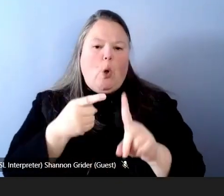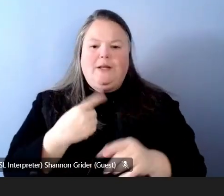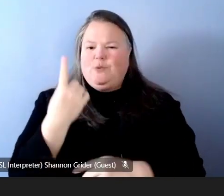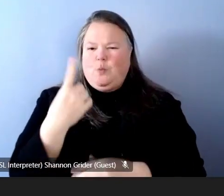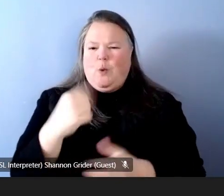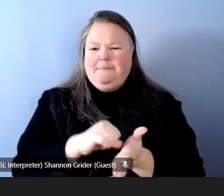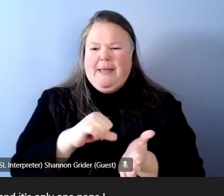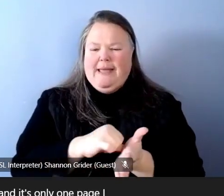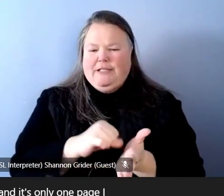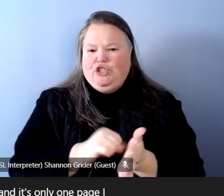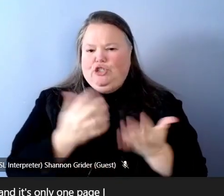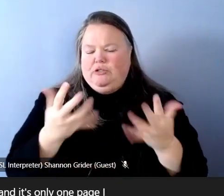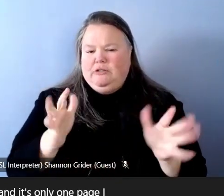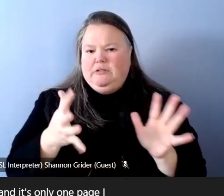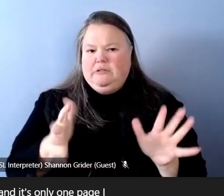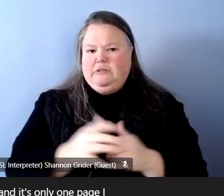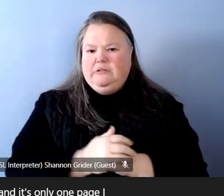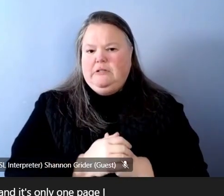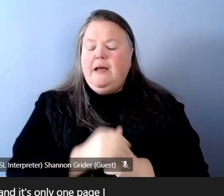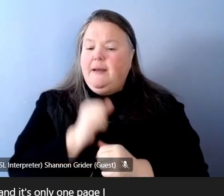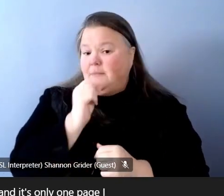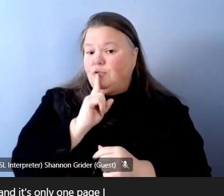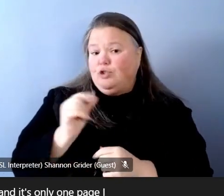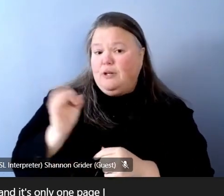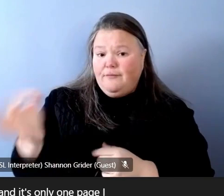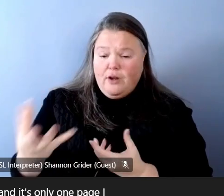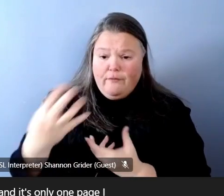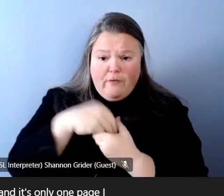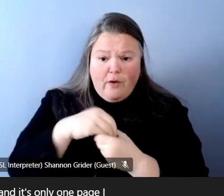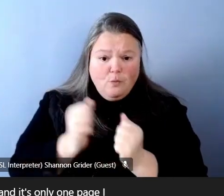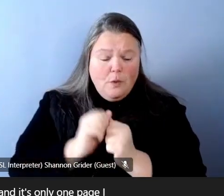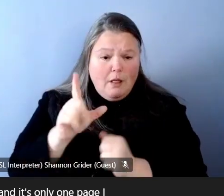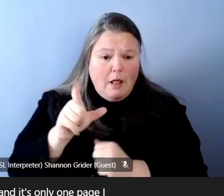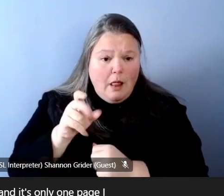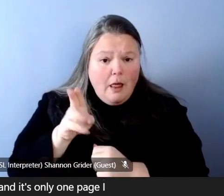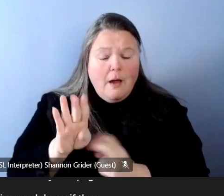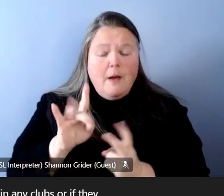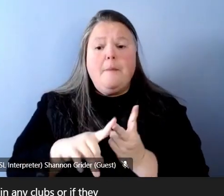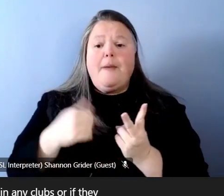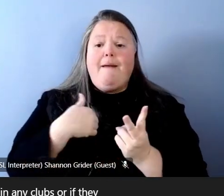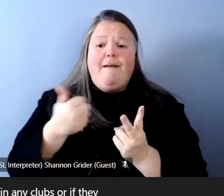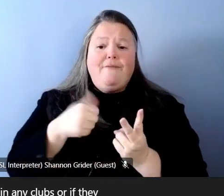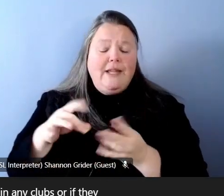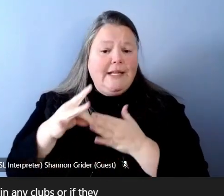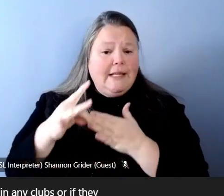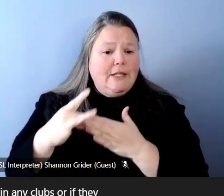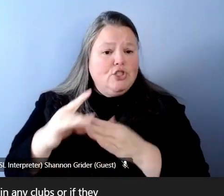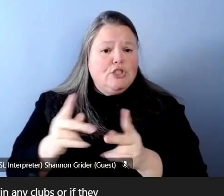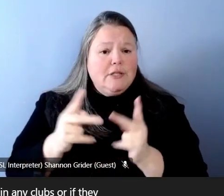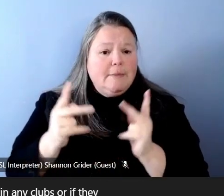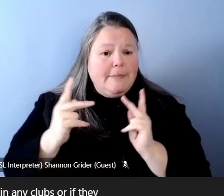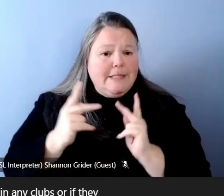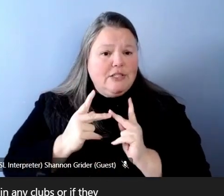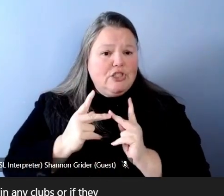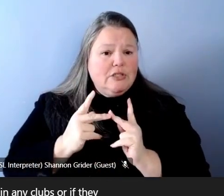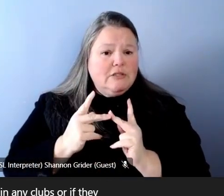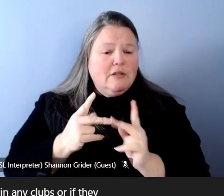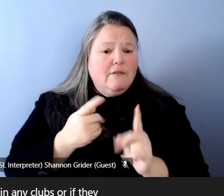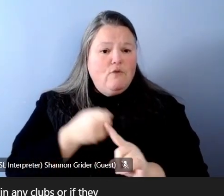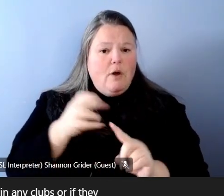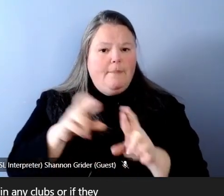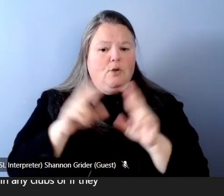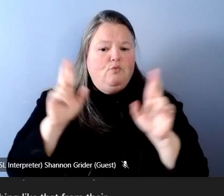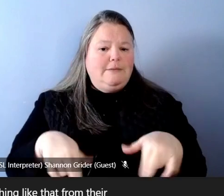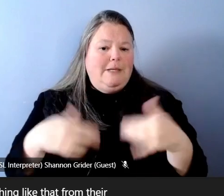I don't know if they're involved in any clubs or if they hold any leadership positions or anything like that from their resume.